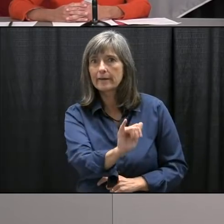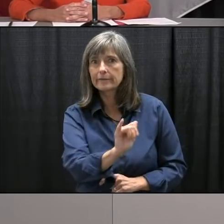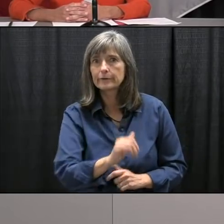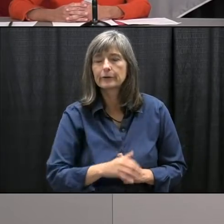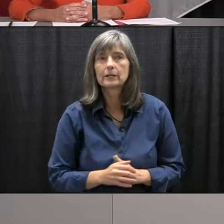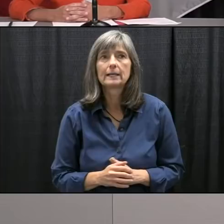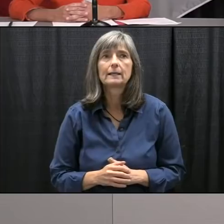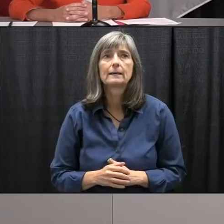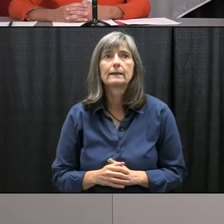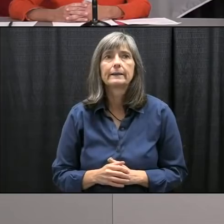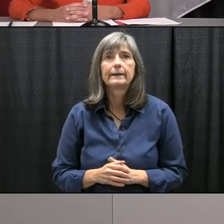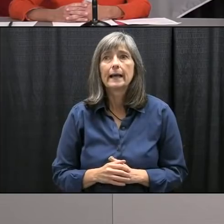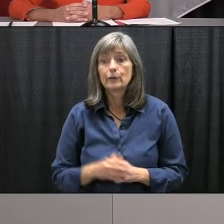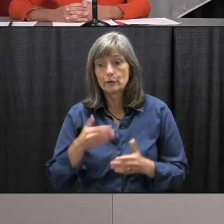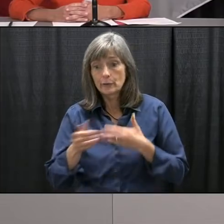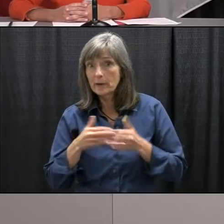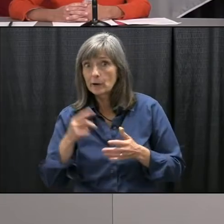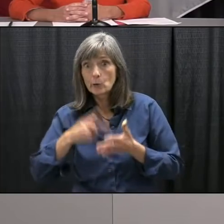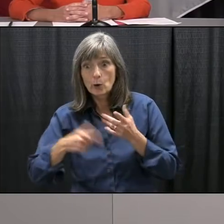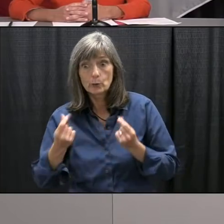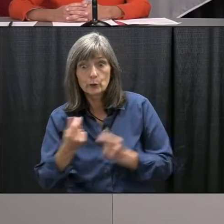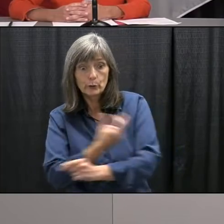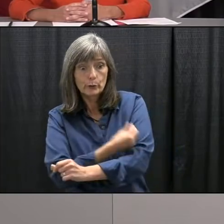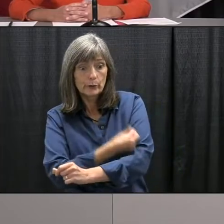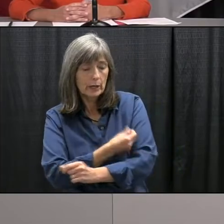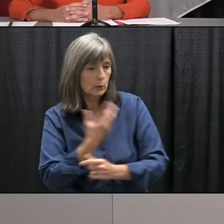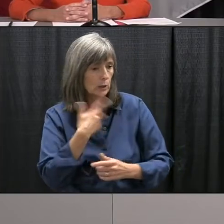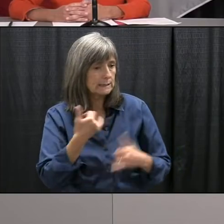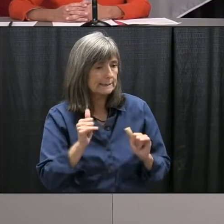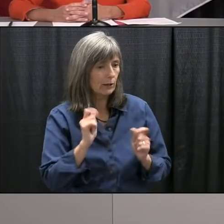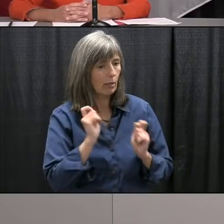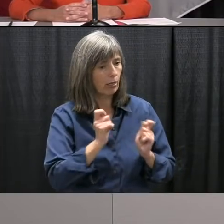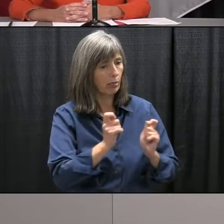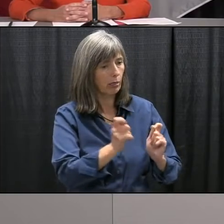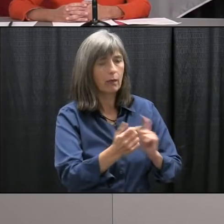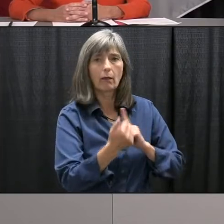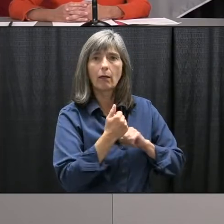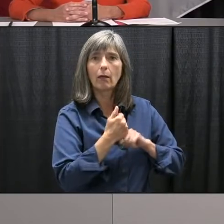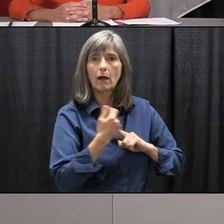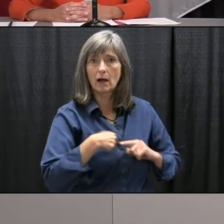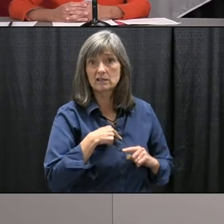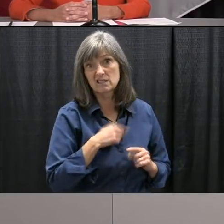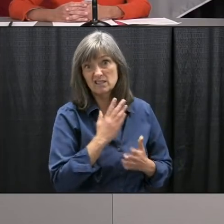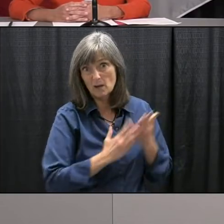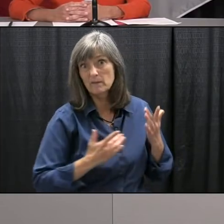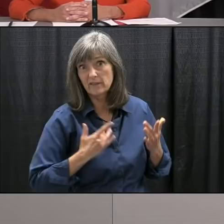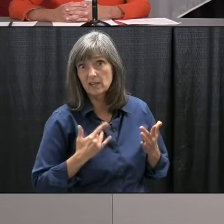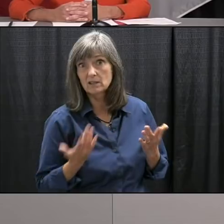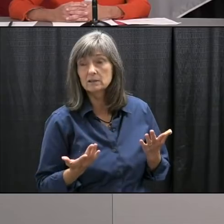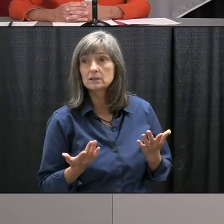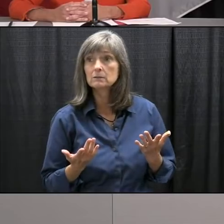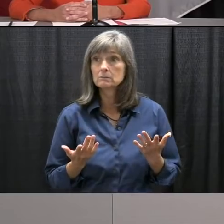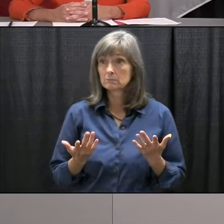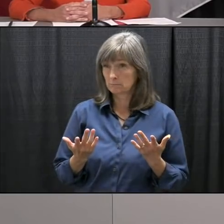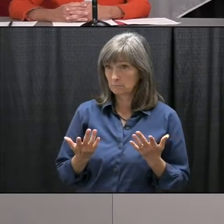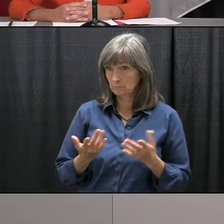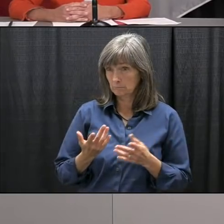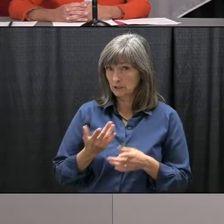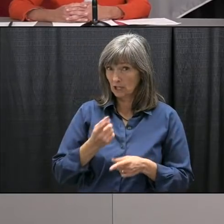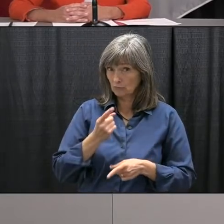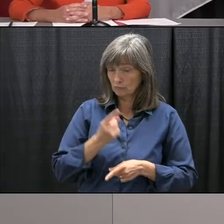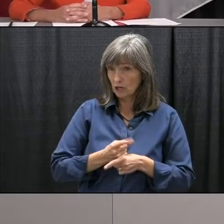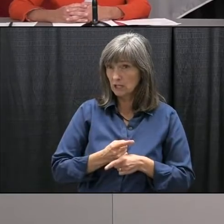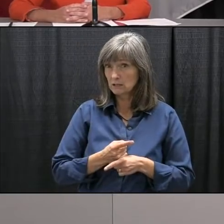outwit our attempts to mitigate through vaccinations, etc. Is it realistic to assume that things